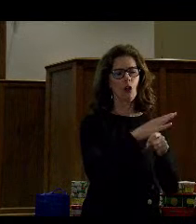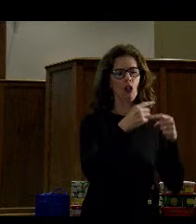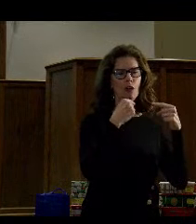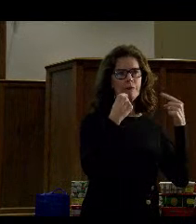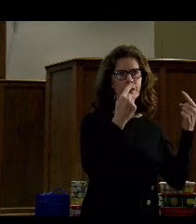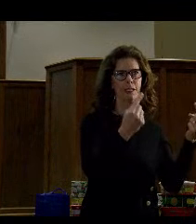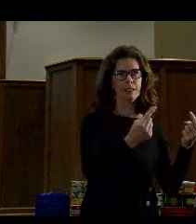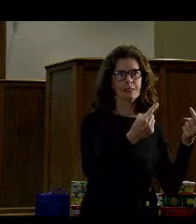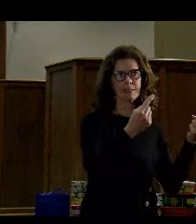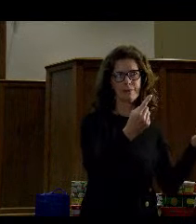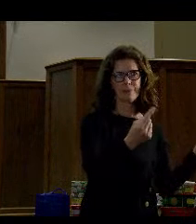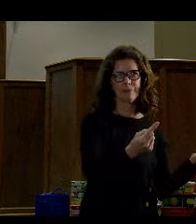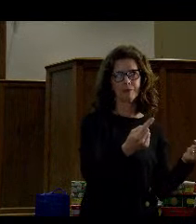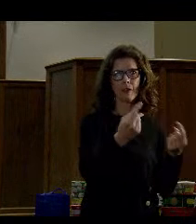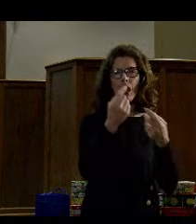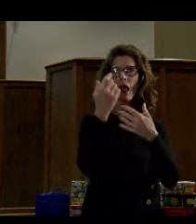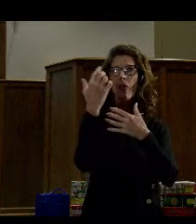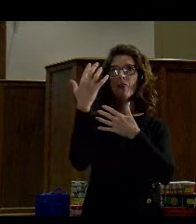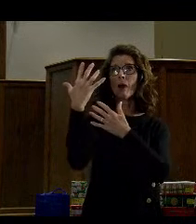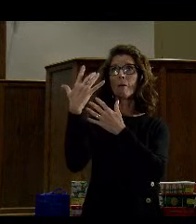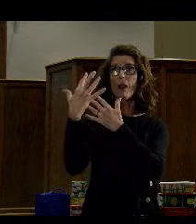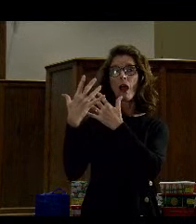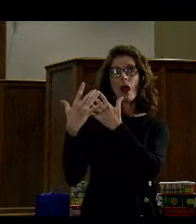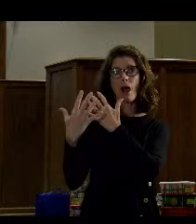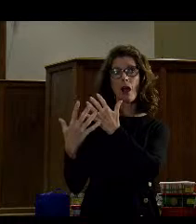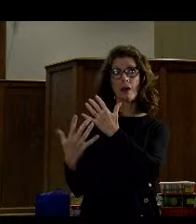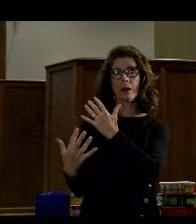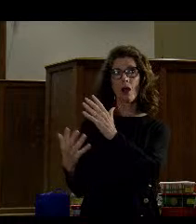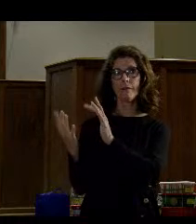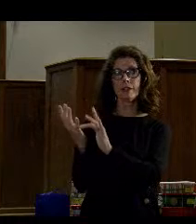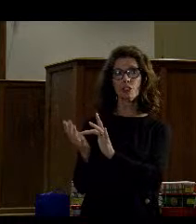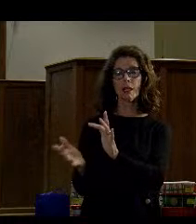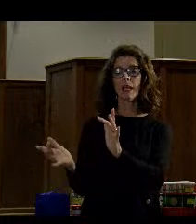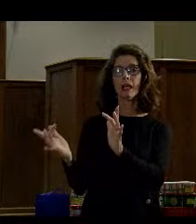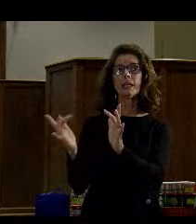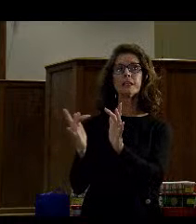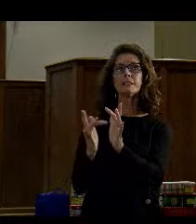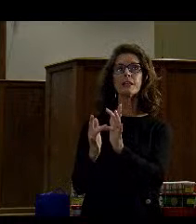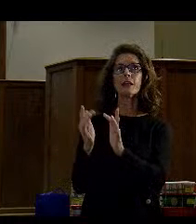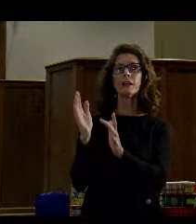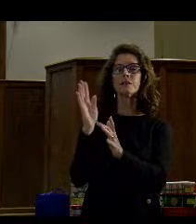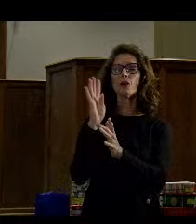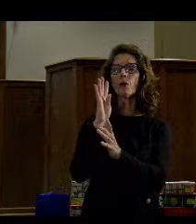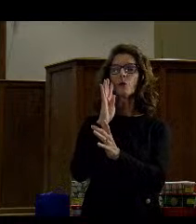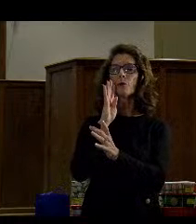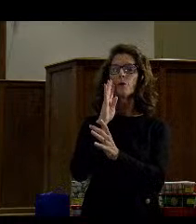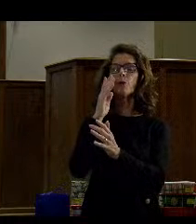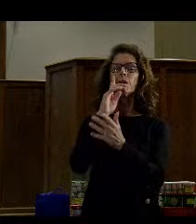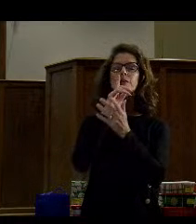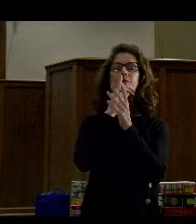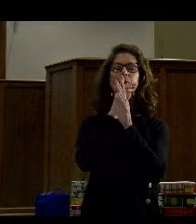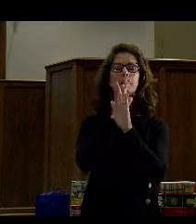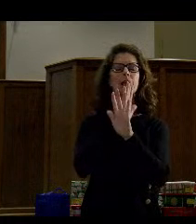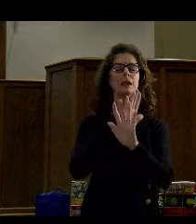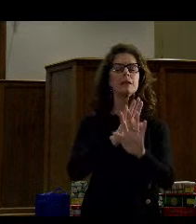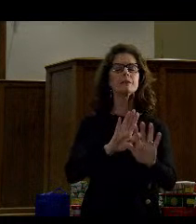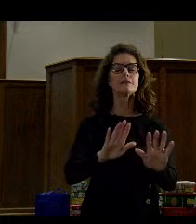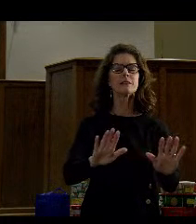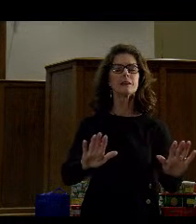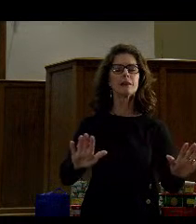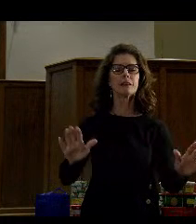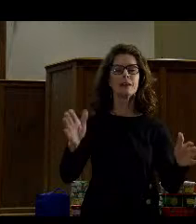sin. The blood of Jesus whispers